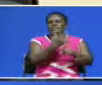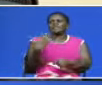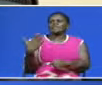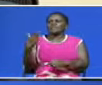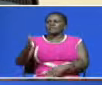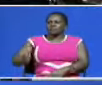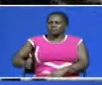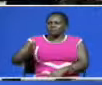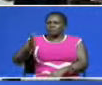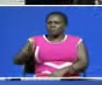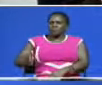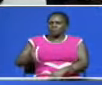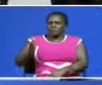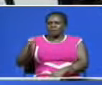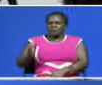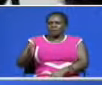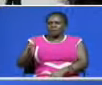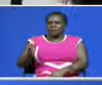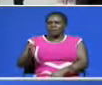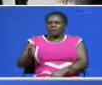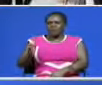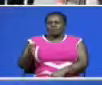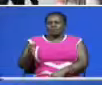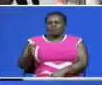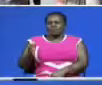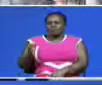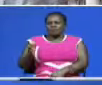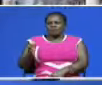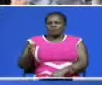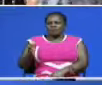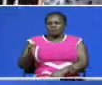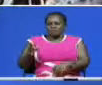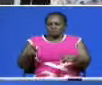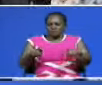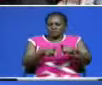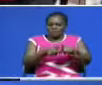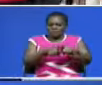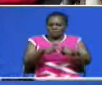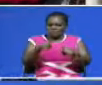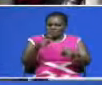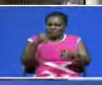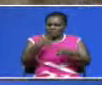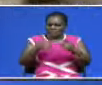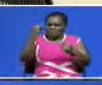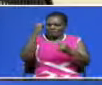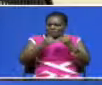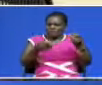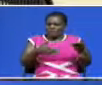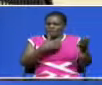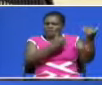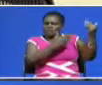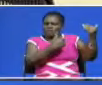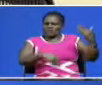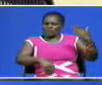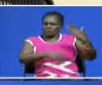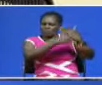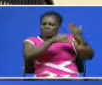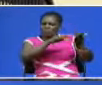train for our customers going abroad. By the end of this year, we expect to have an